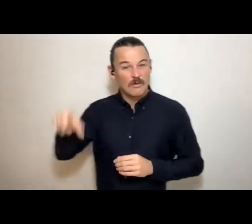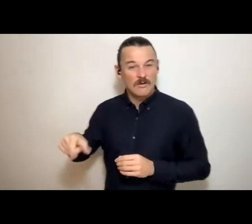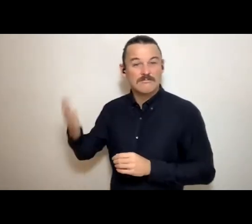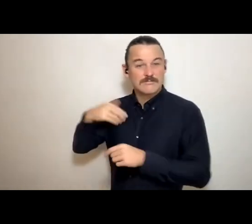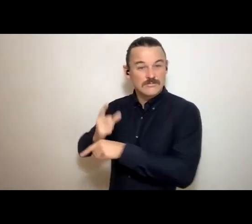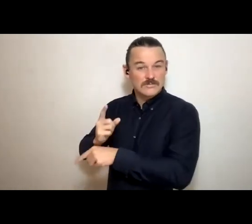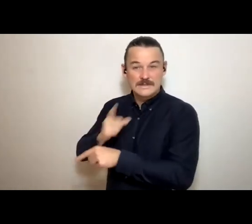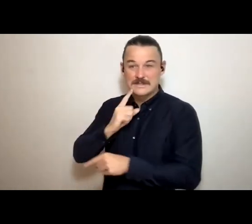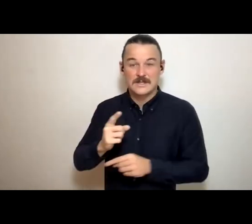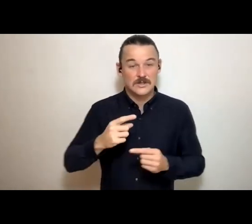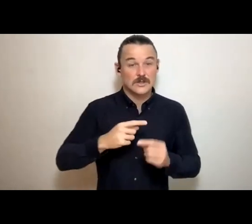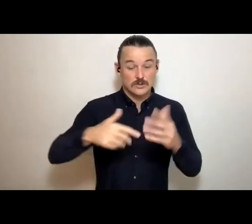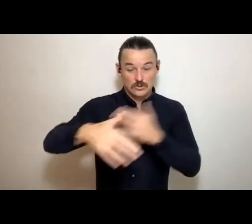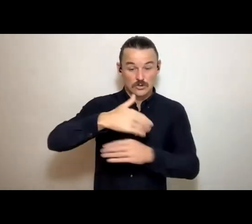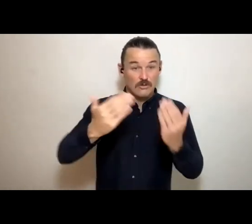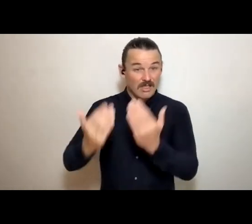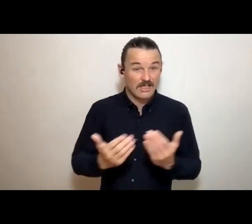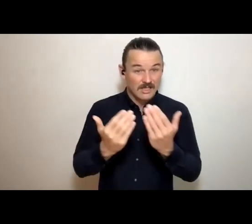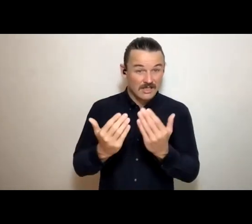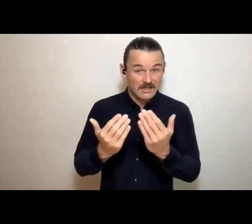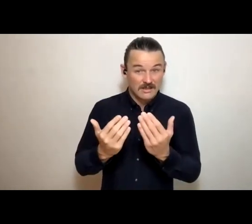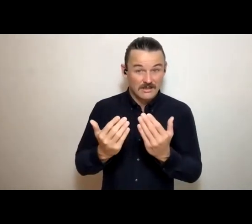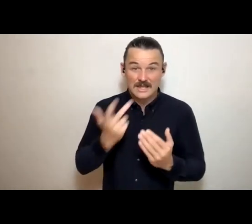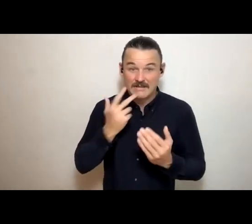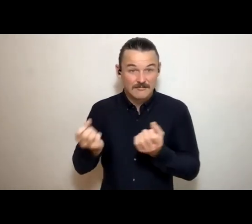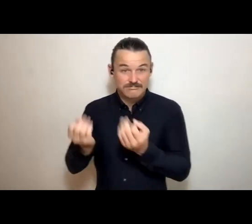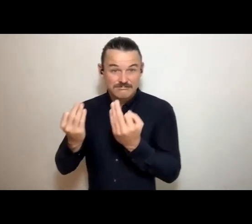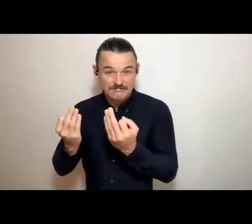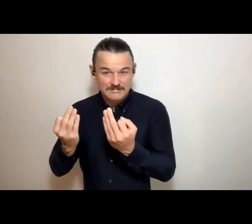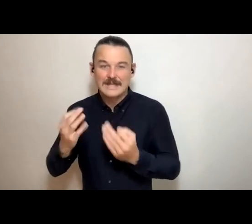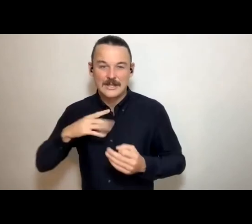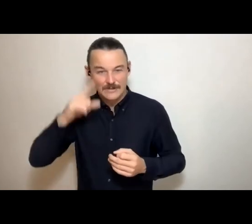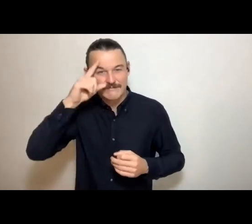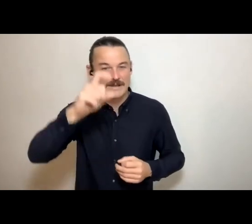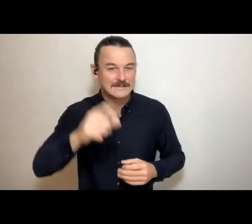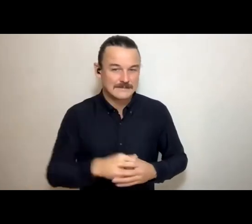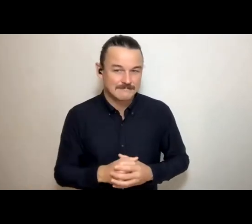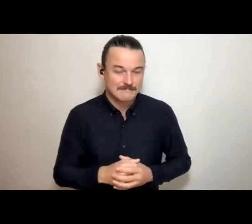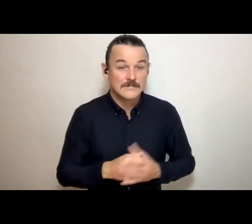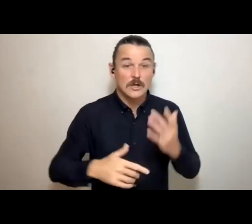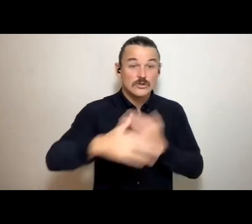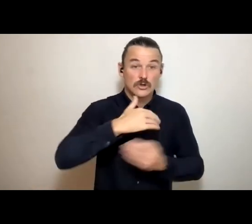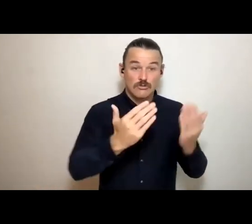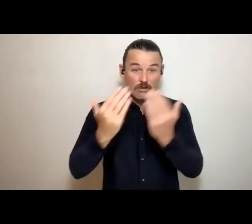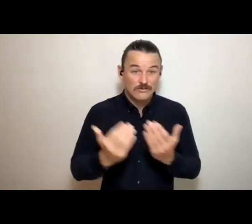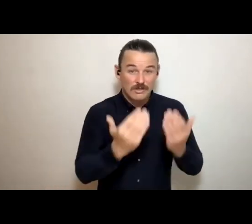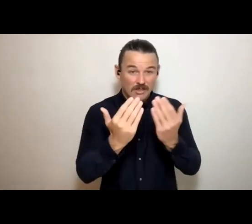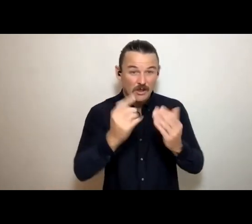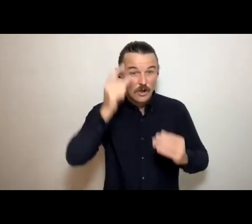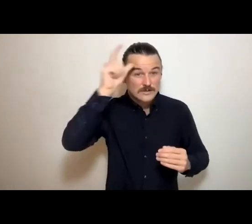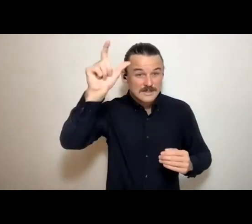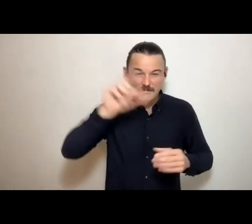which, if it didn't exist, would have to be invented. Sociological concepts pervade everyday life.